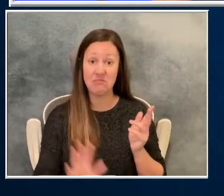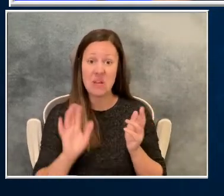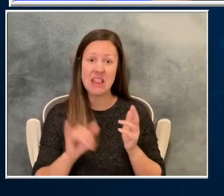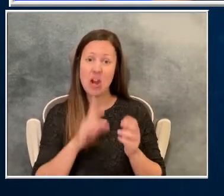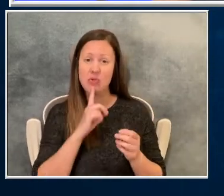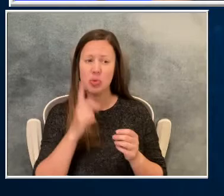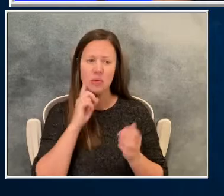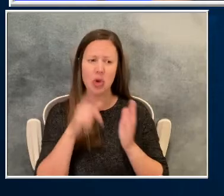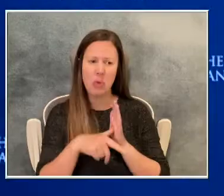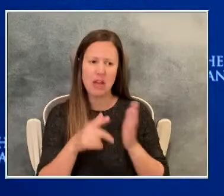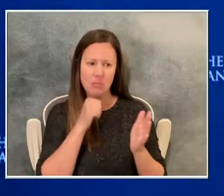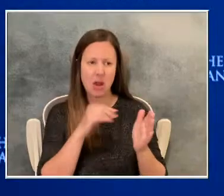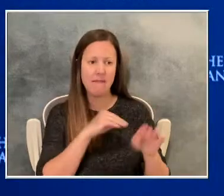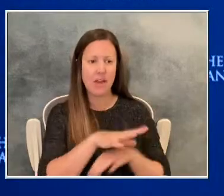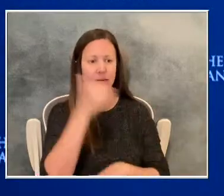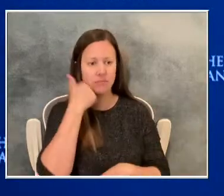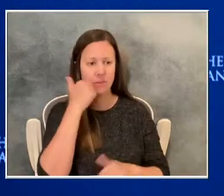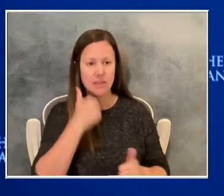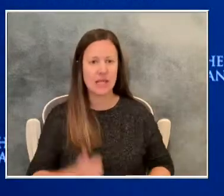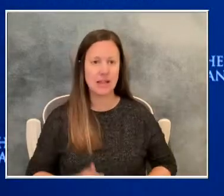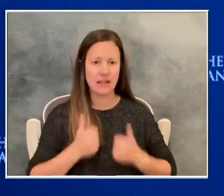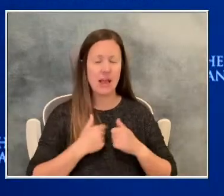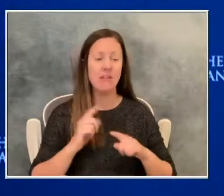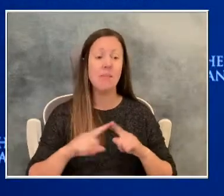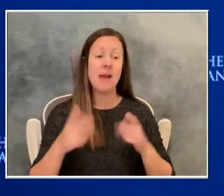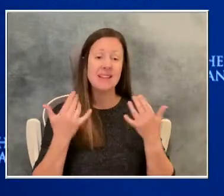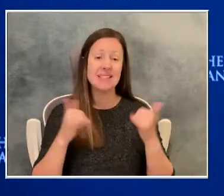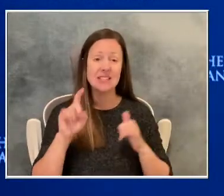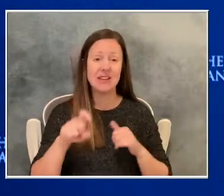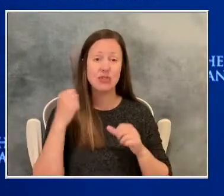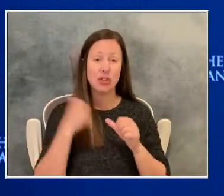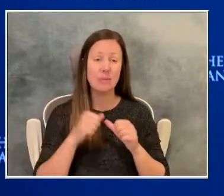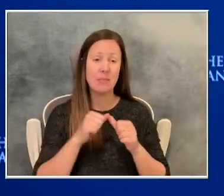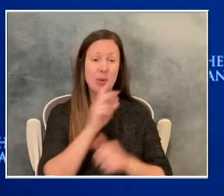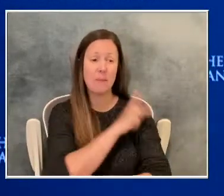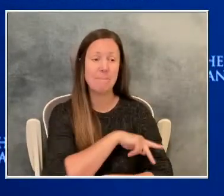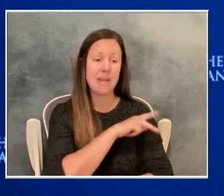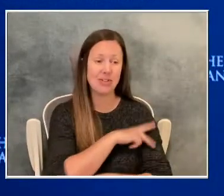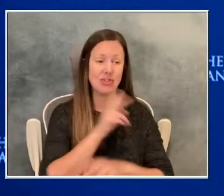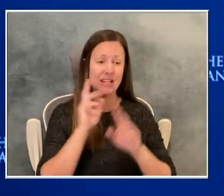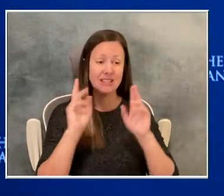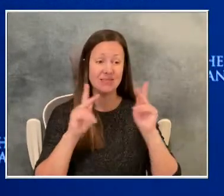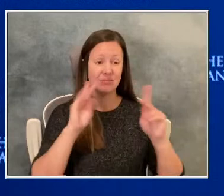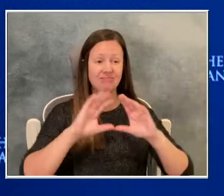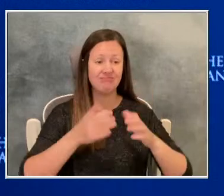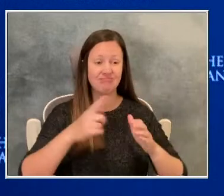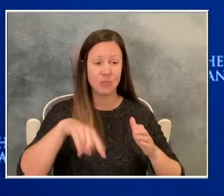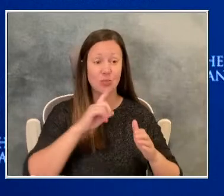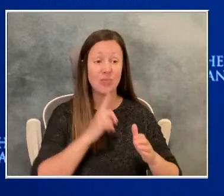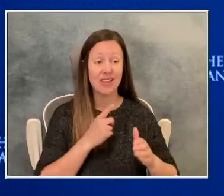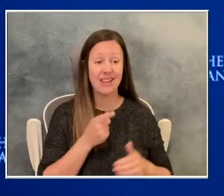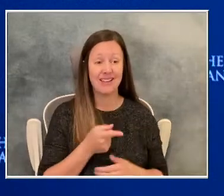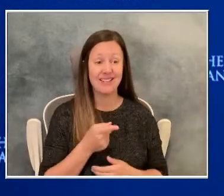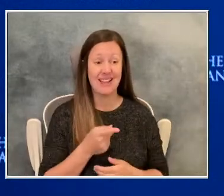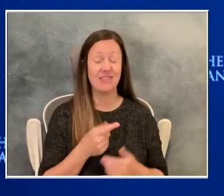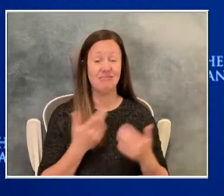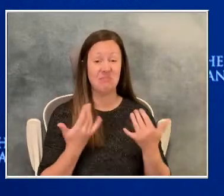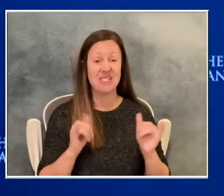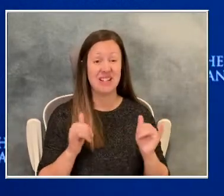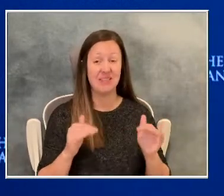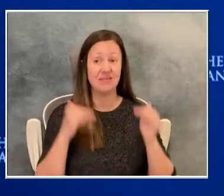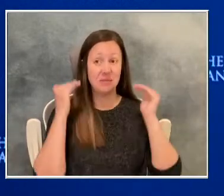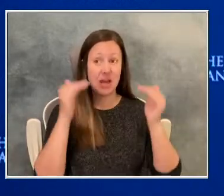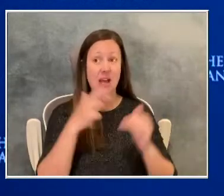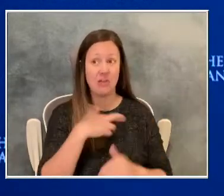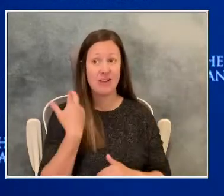also do have to remember there are those patients and those populations of patients out there who remain at high risk. And so we really want to do everything